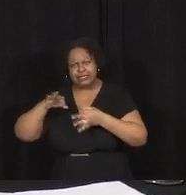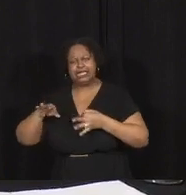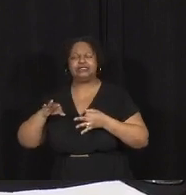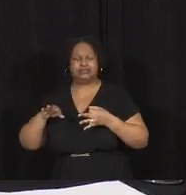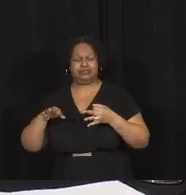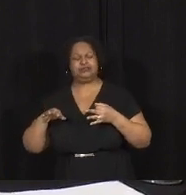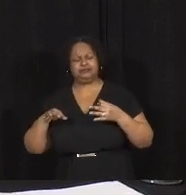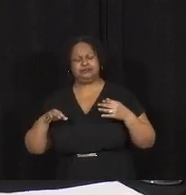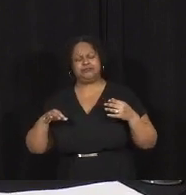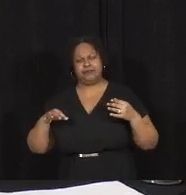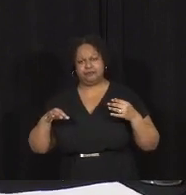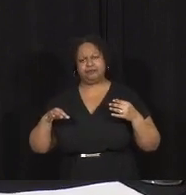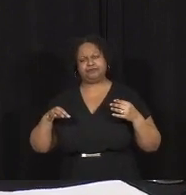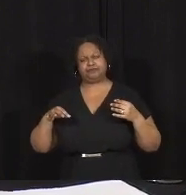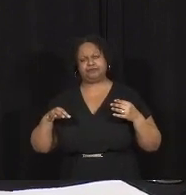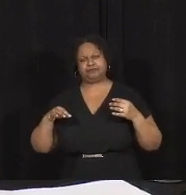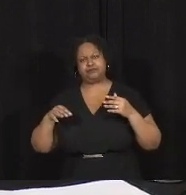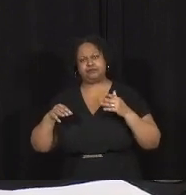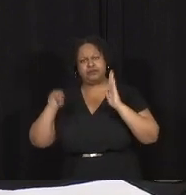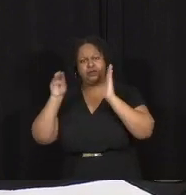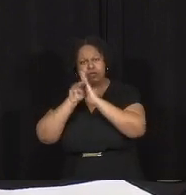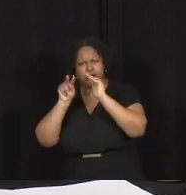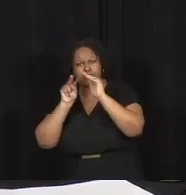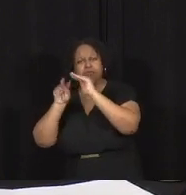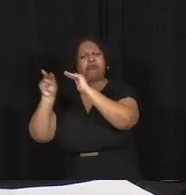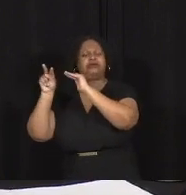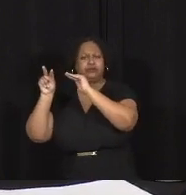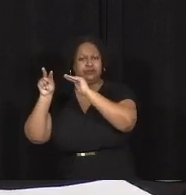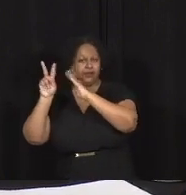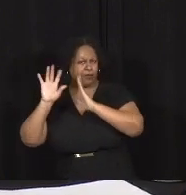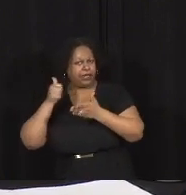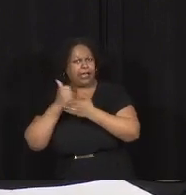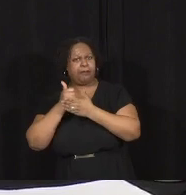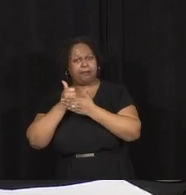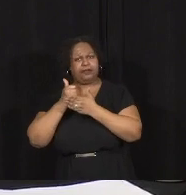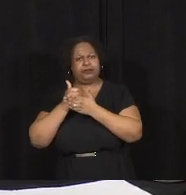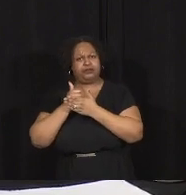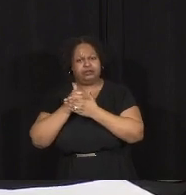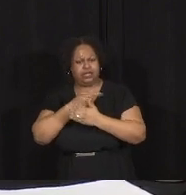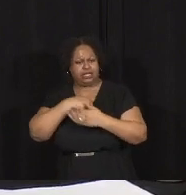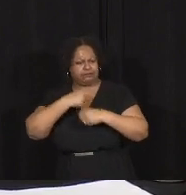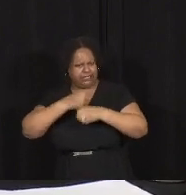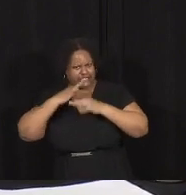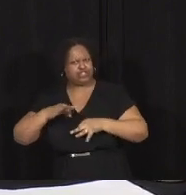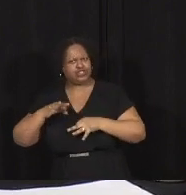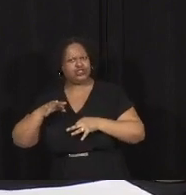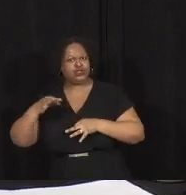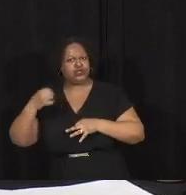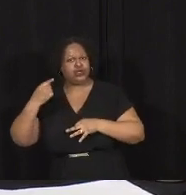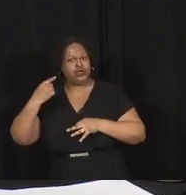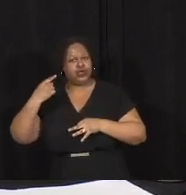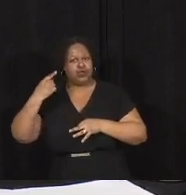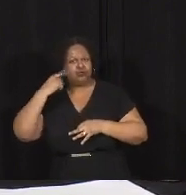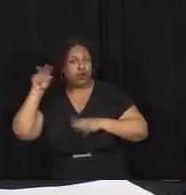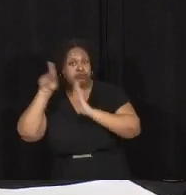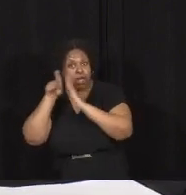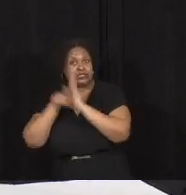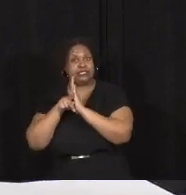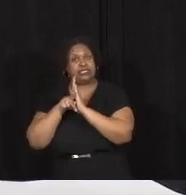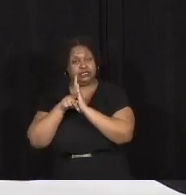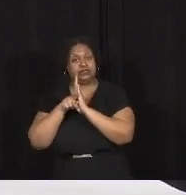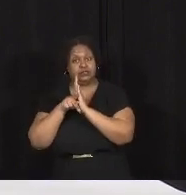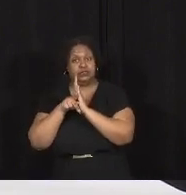modeling actually allows us to take an informed view on issues such as how many